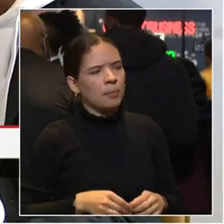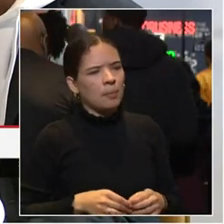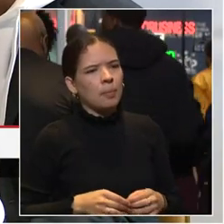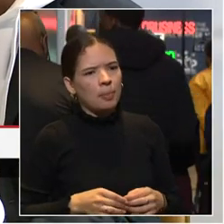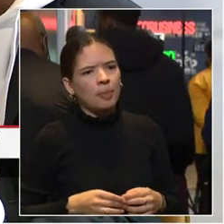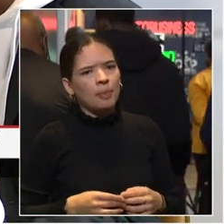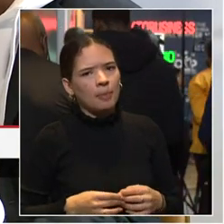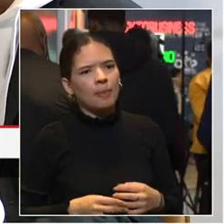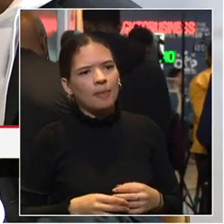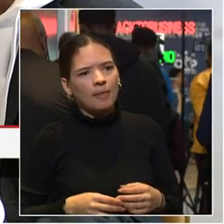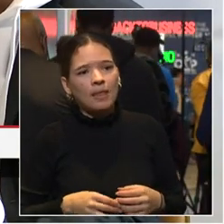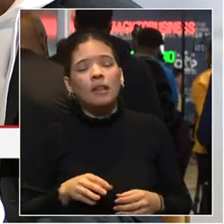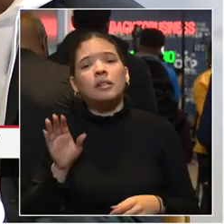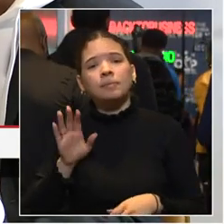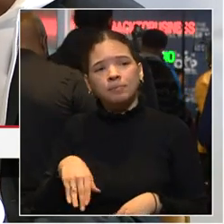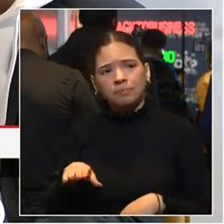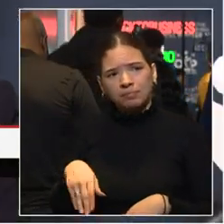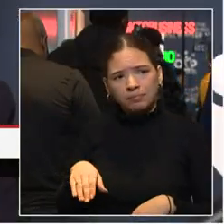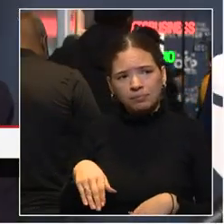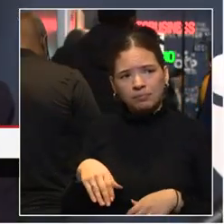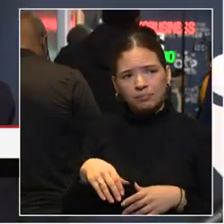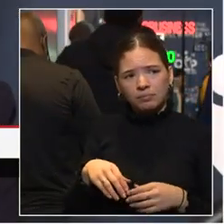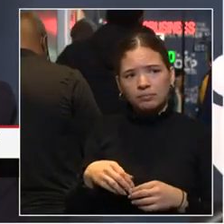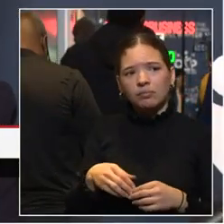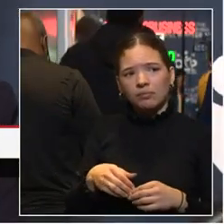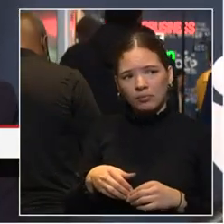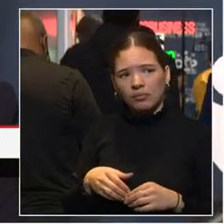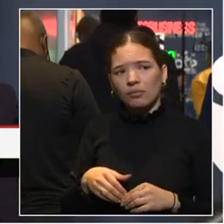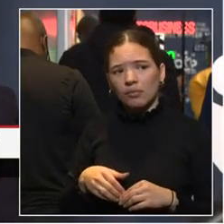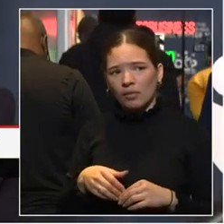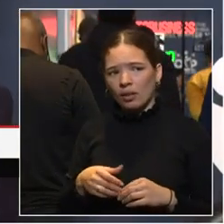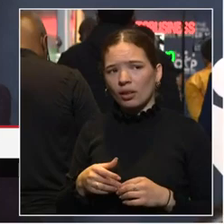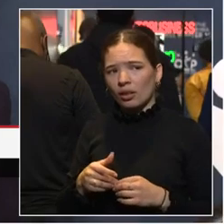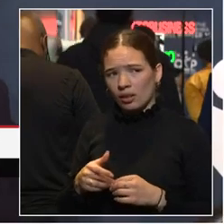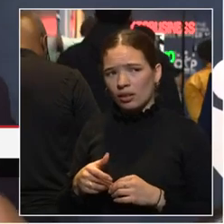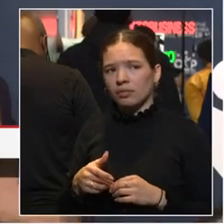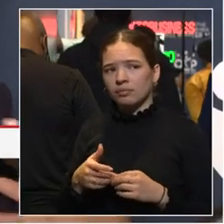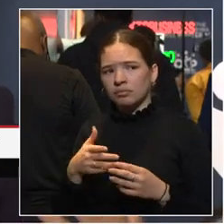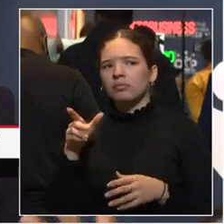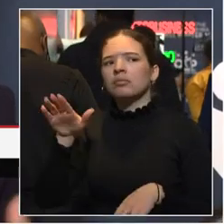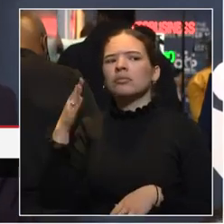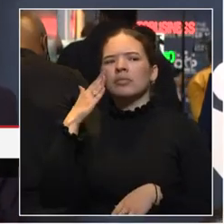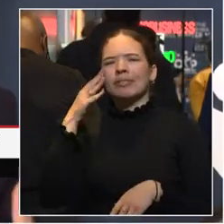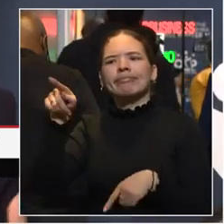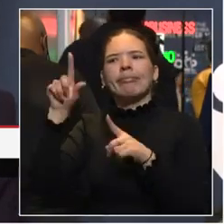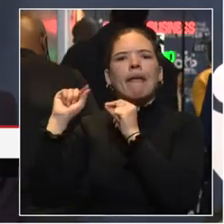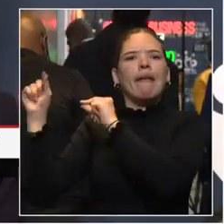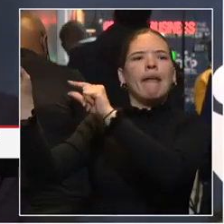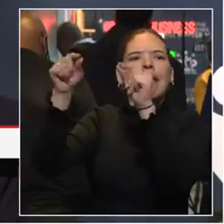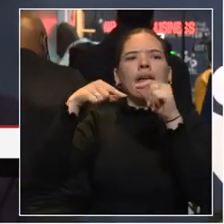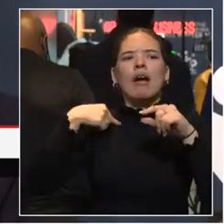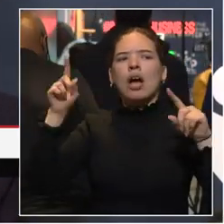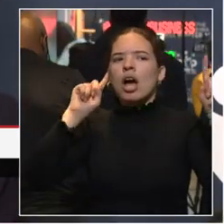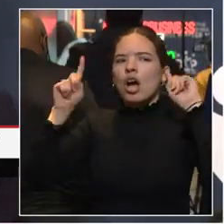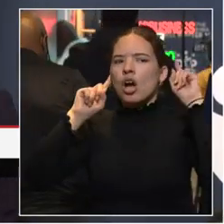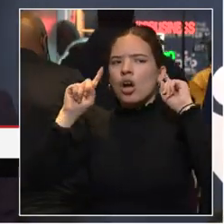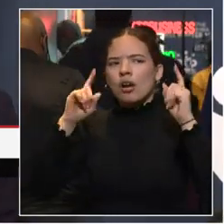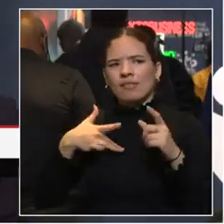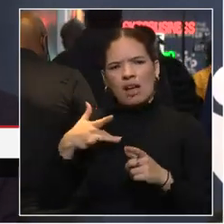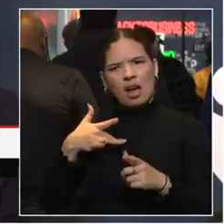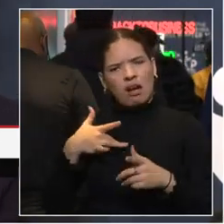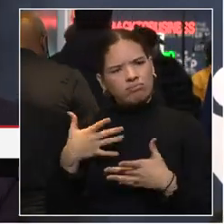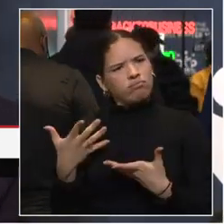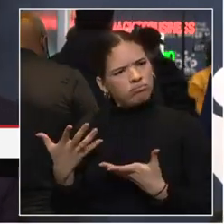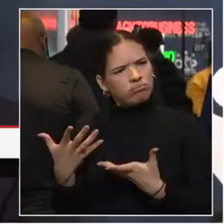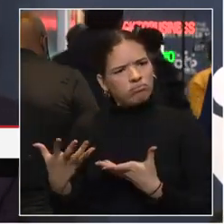I hear from people all over the city, first of all, is that they feel like they are a part of a movement. I got